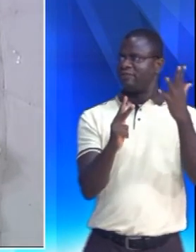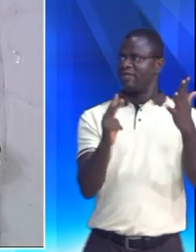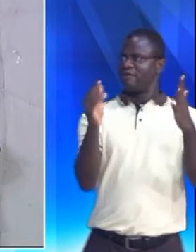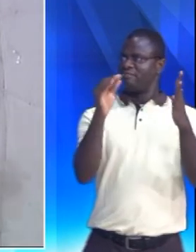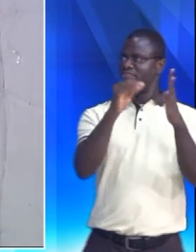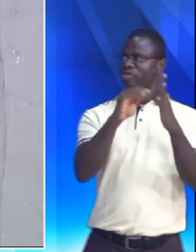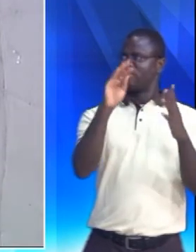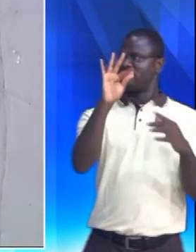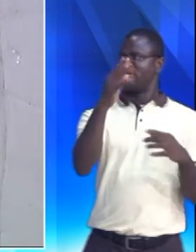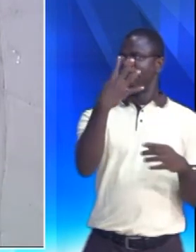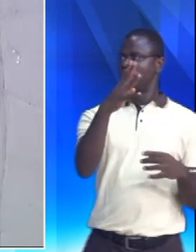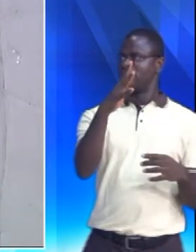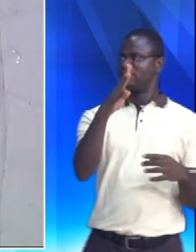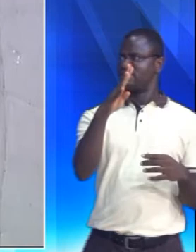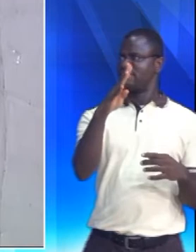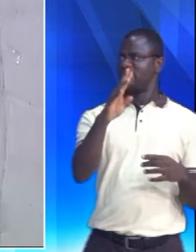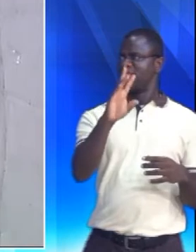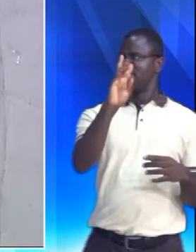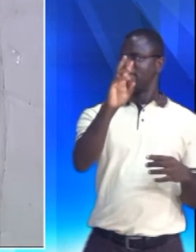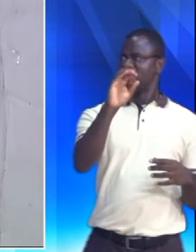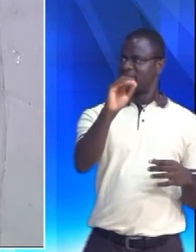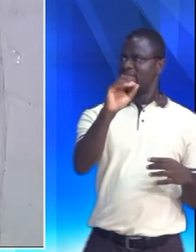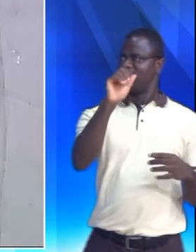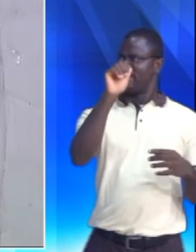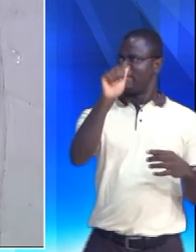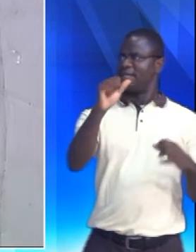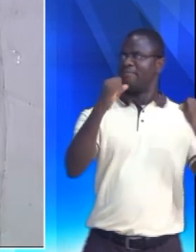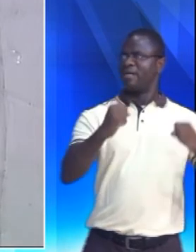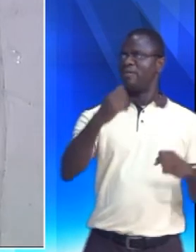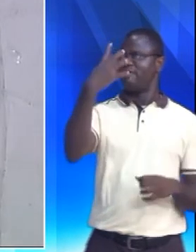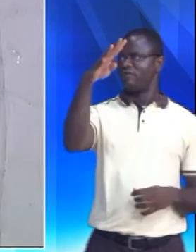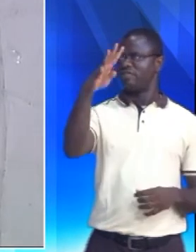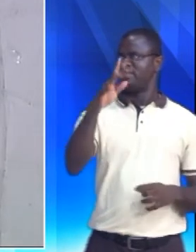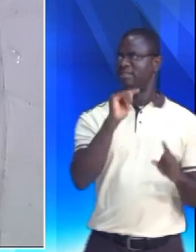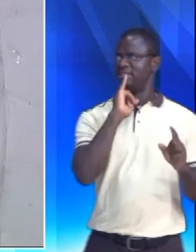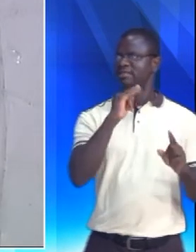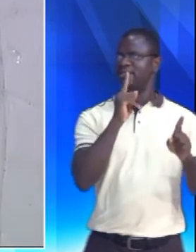what? 14. So the end result is